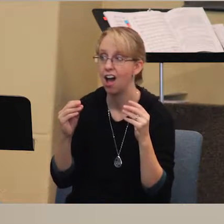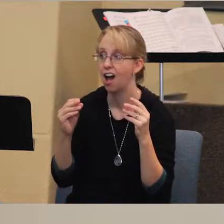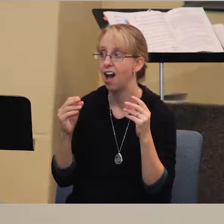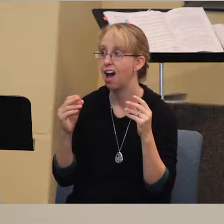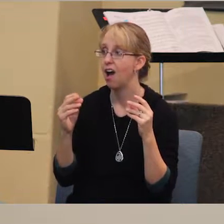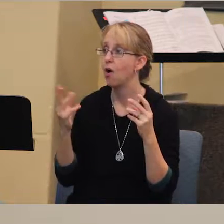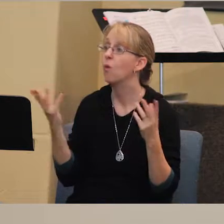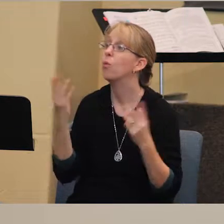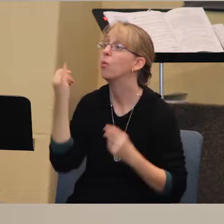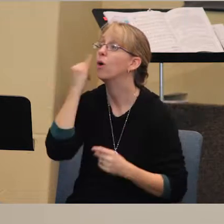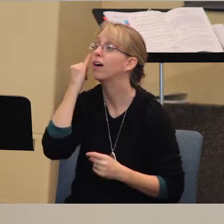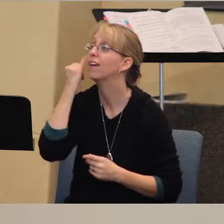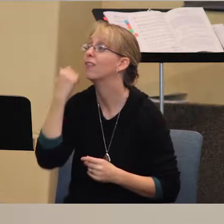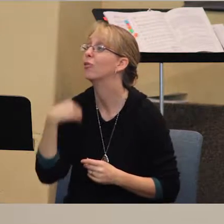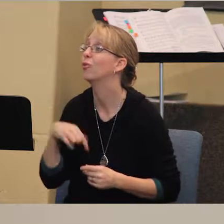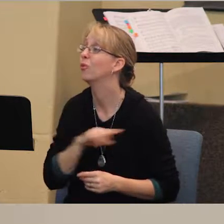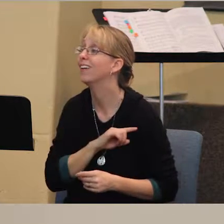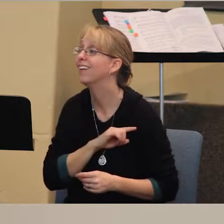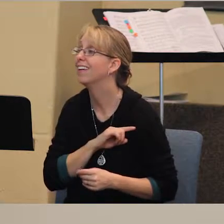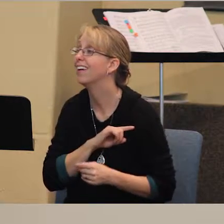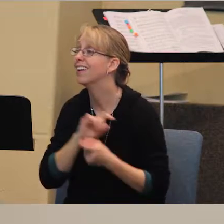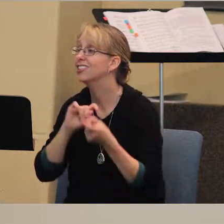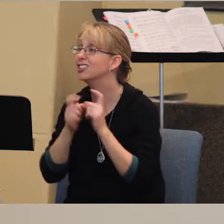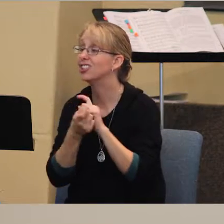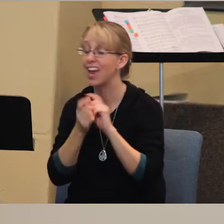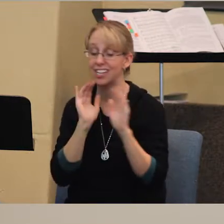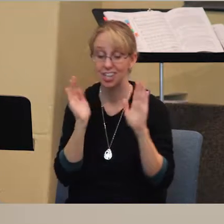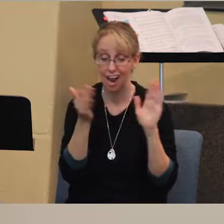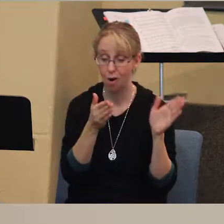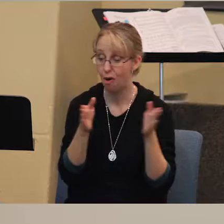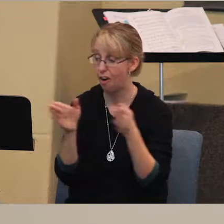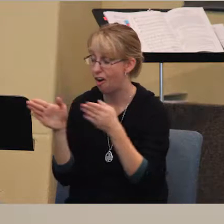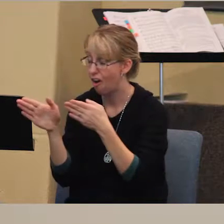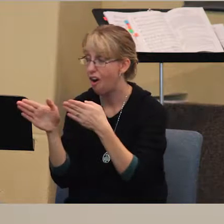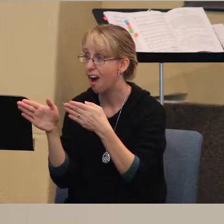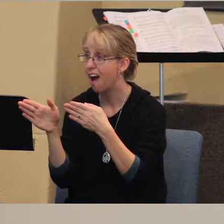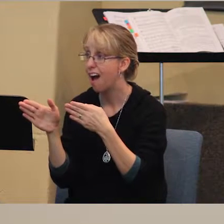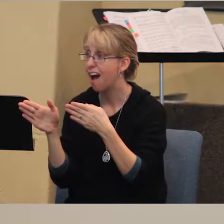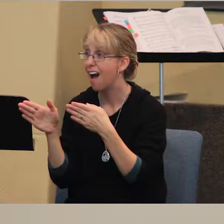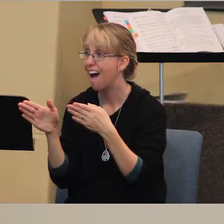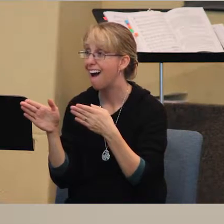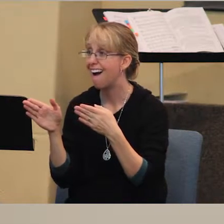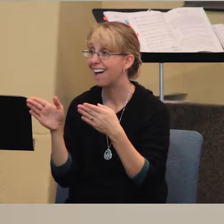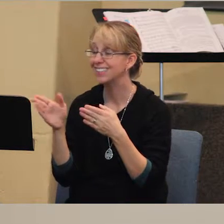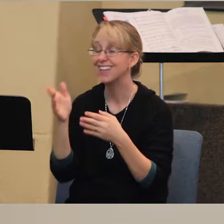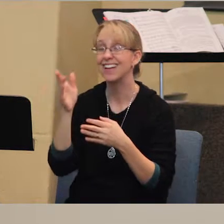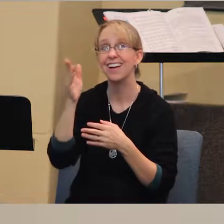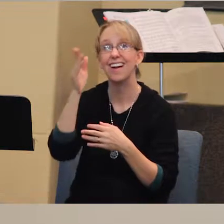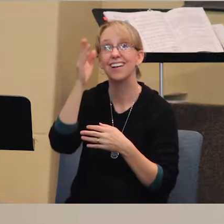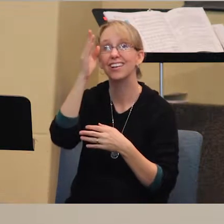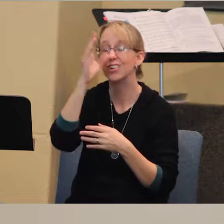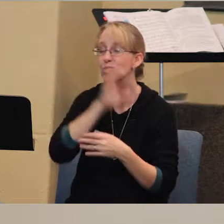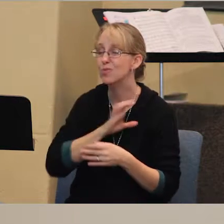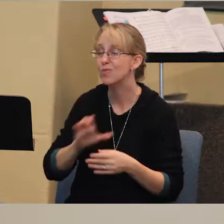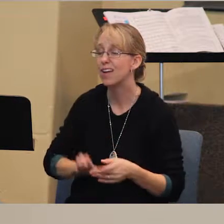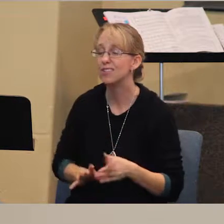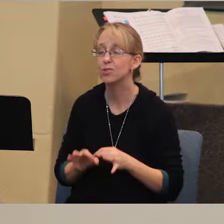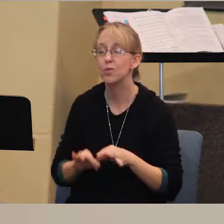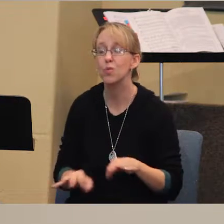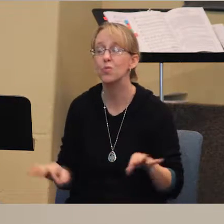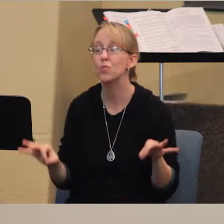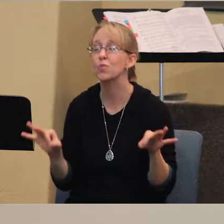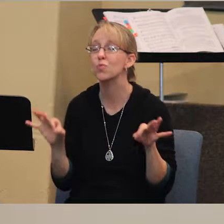And what if we were to change our direction and change our attitude and go, "You know, God, you really are worth it. Christ was worth